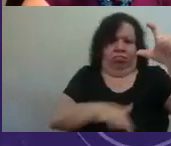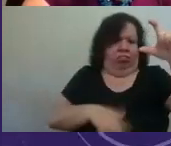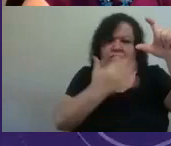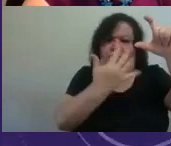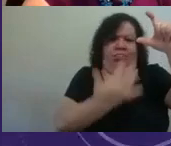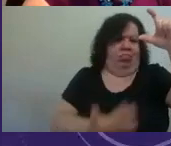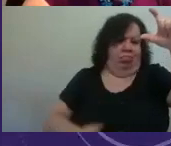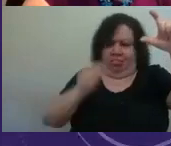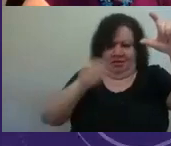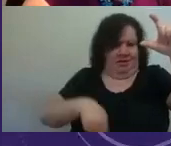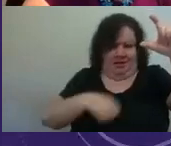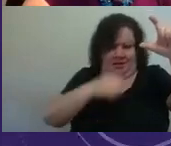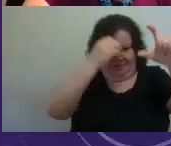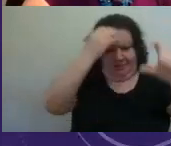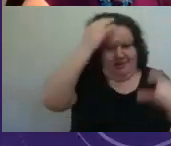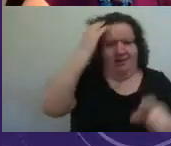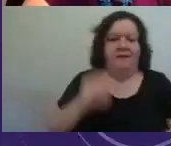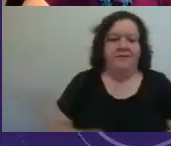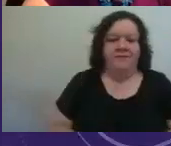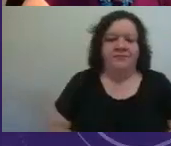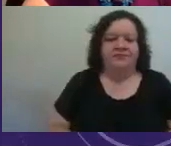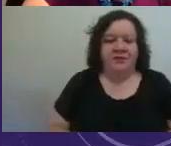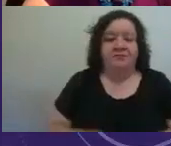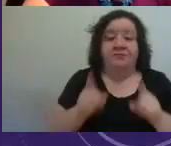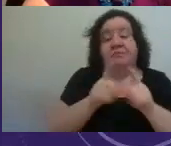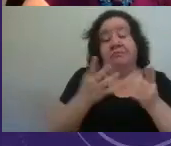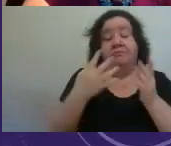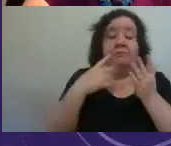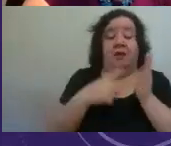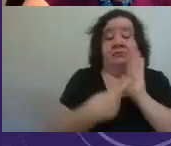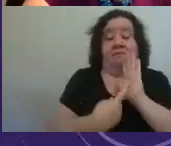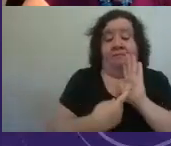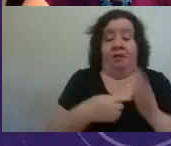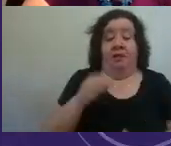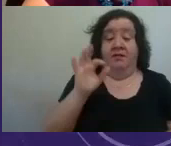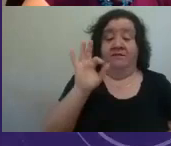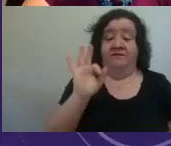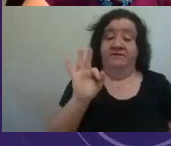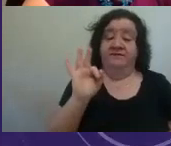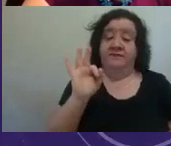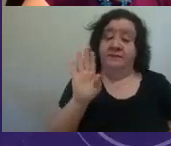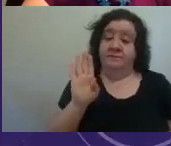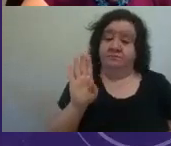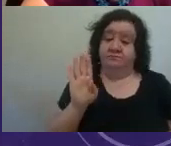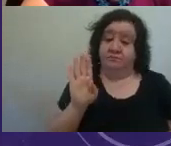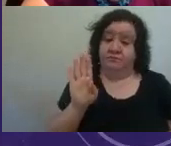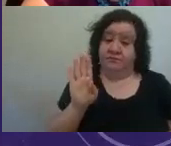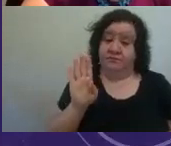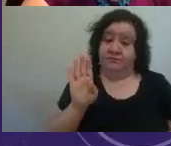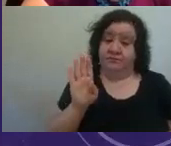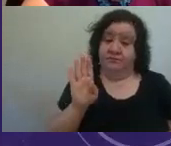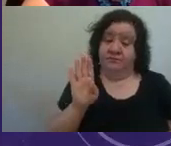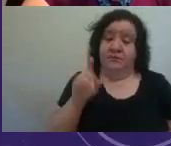more important to add the image description. And image descriptions are important because not everyone with a visual